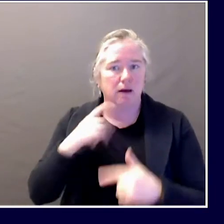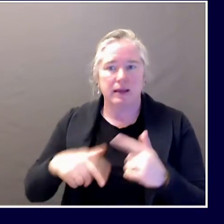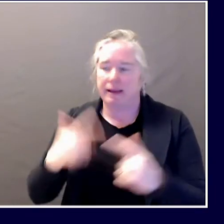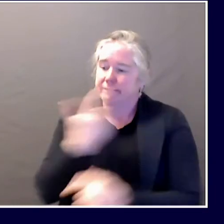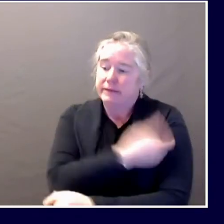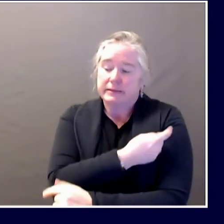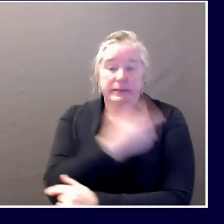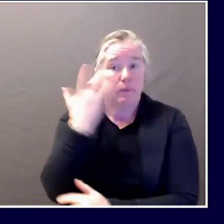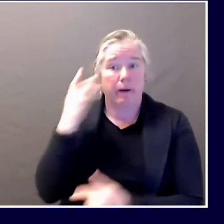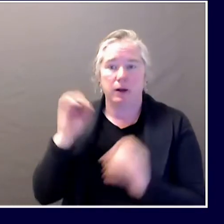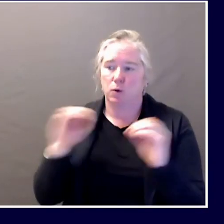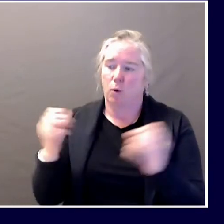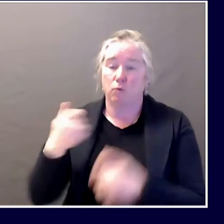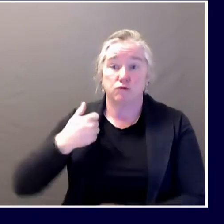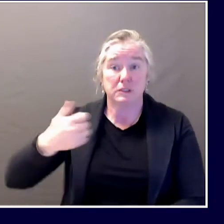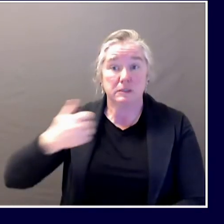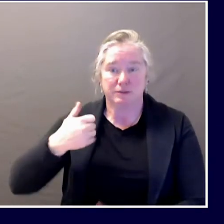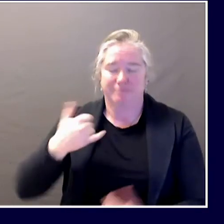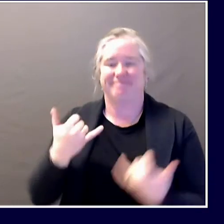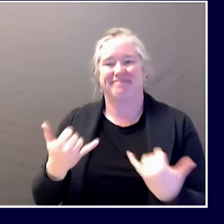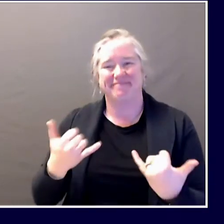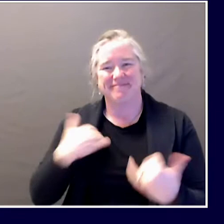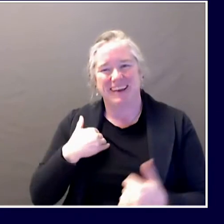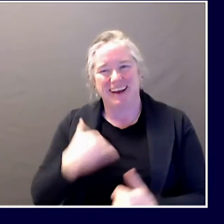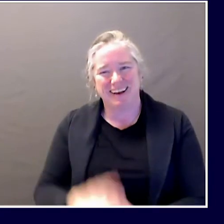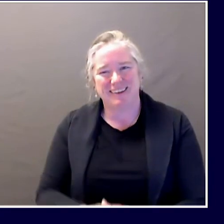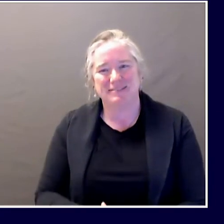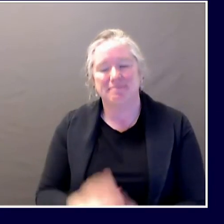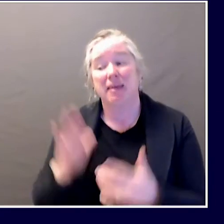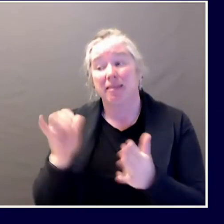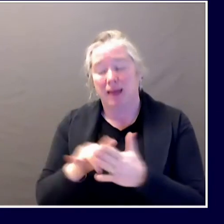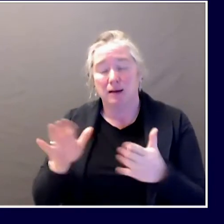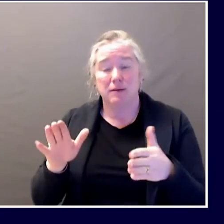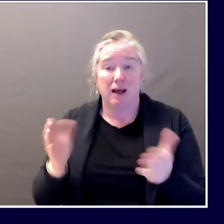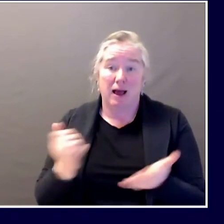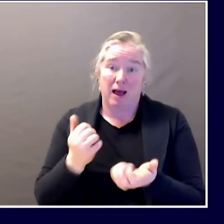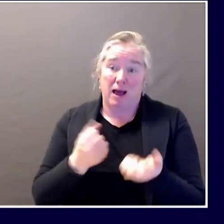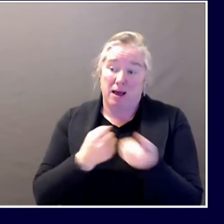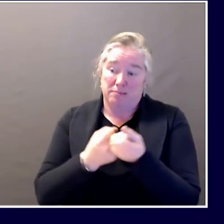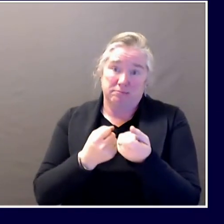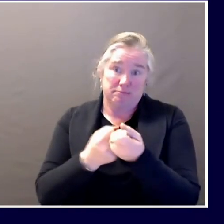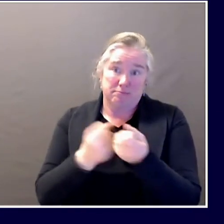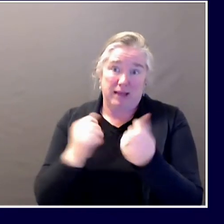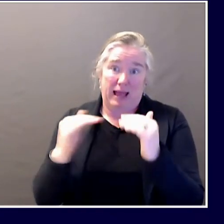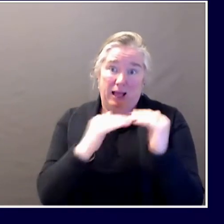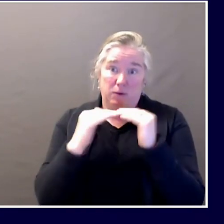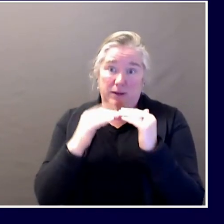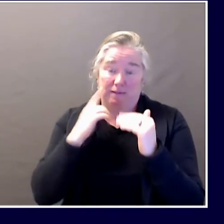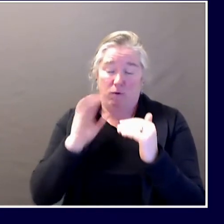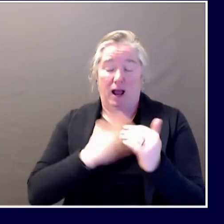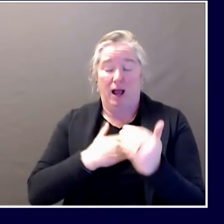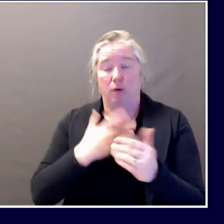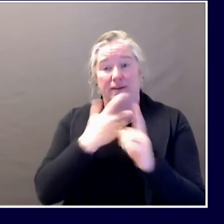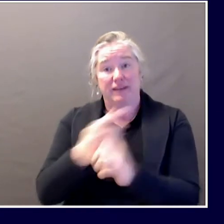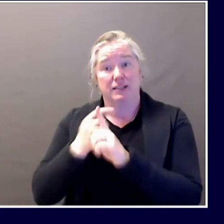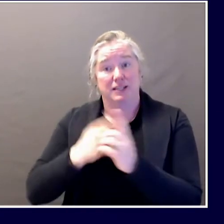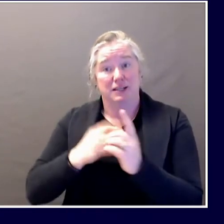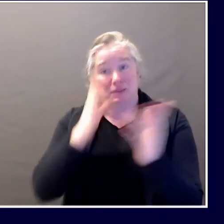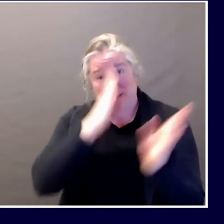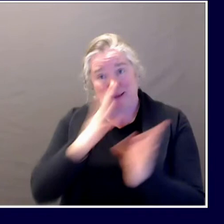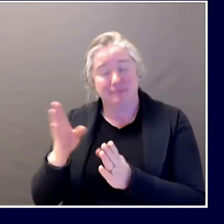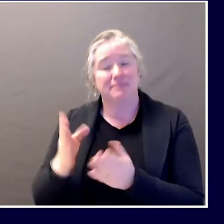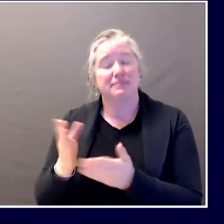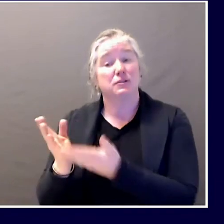vaccine. It is a new tool to promote equity in Maine's vaccination plan, and we're excited to announce it today. And with that, I'll turn it back over to you, Dr.